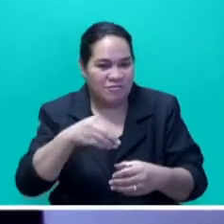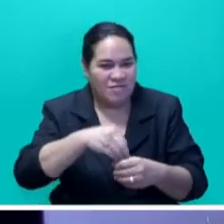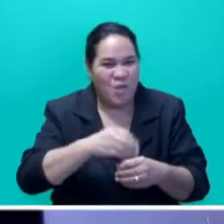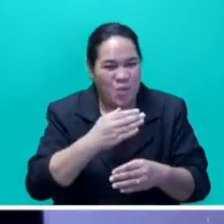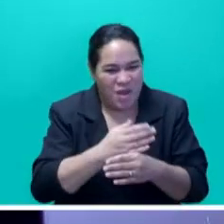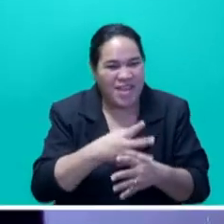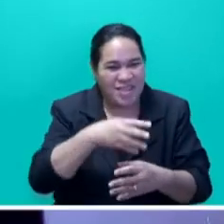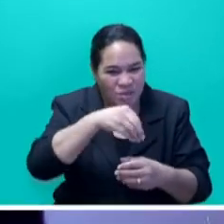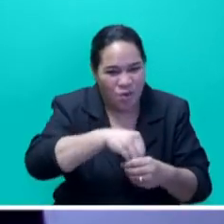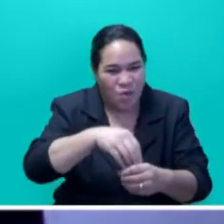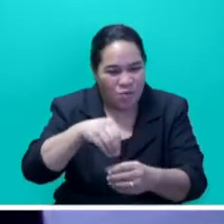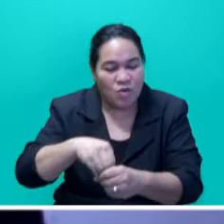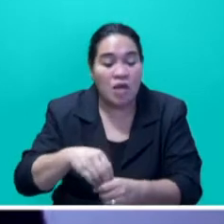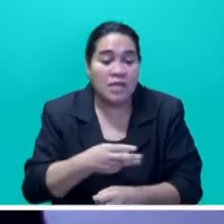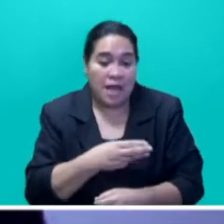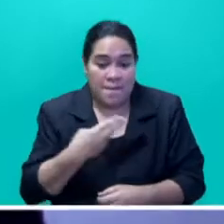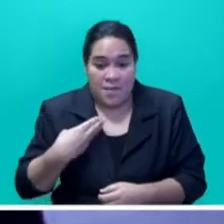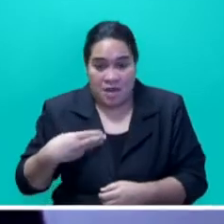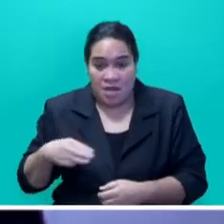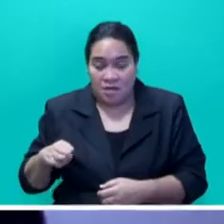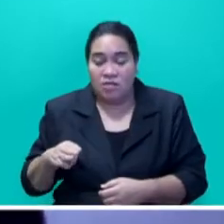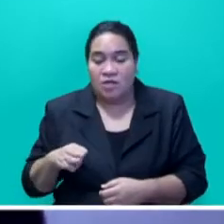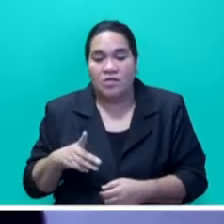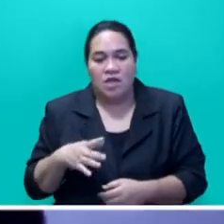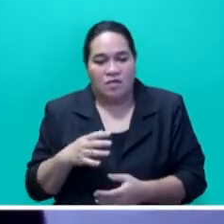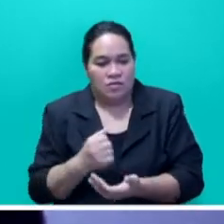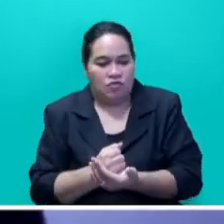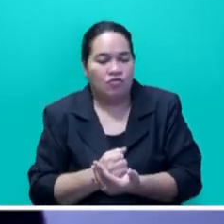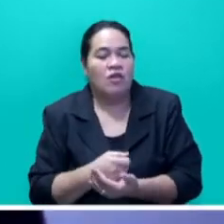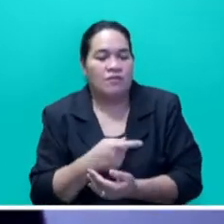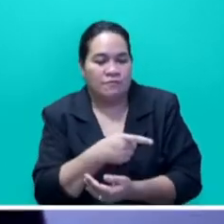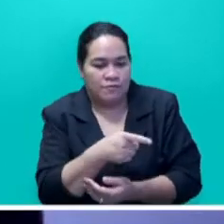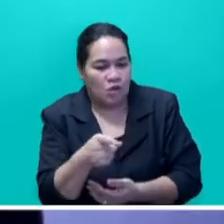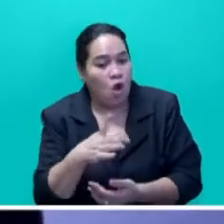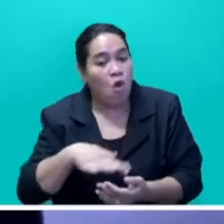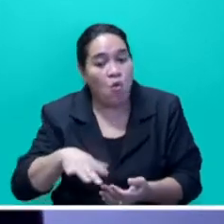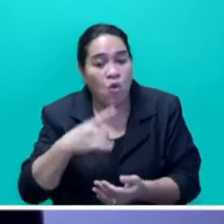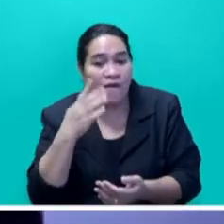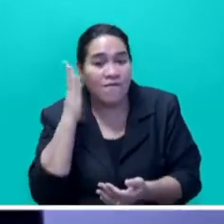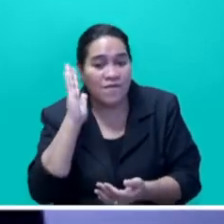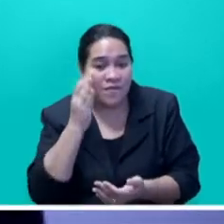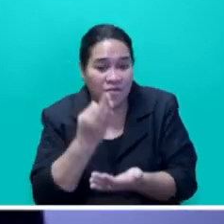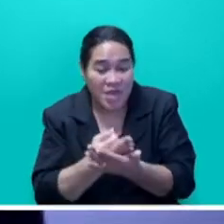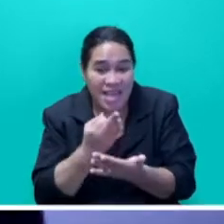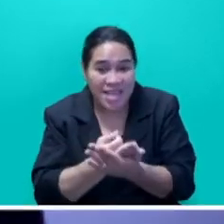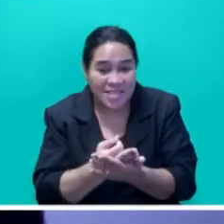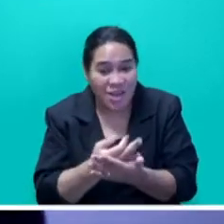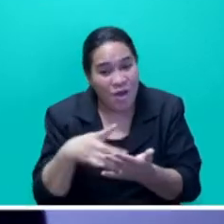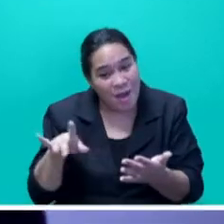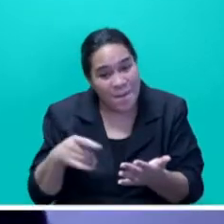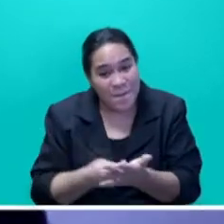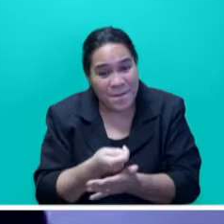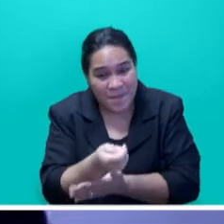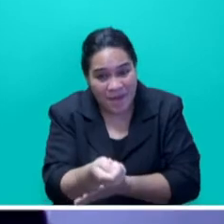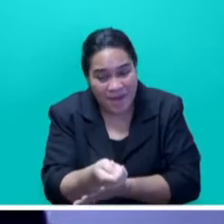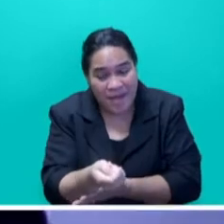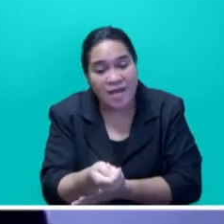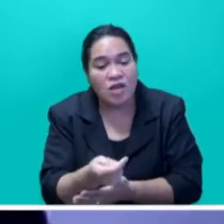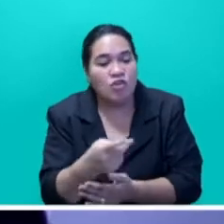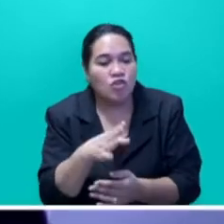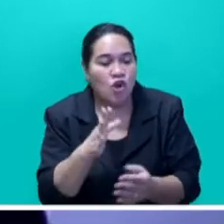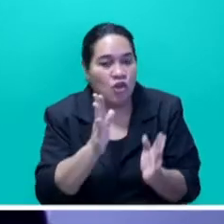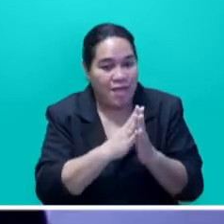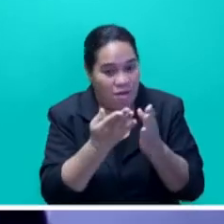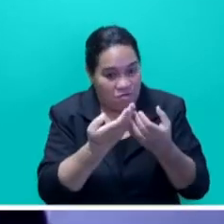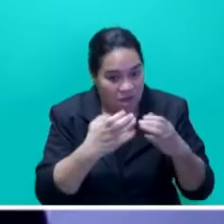has reassured PSV operators that all fees that have been paid in advance to the respective municipal councils for